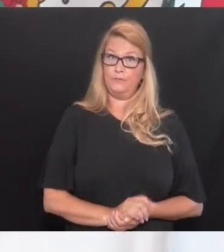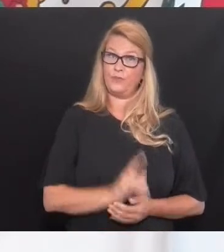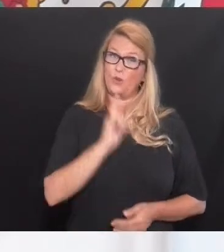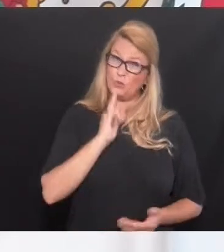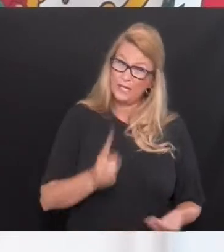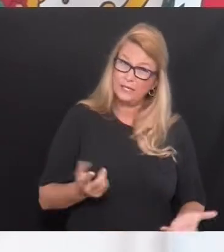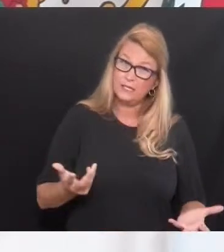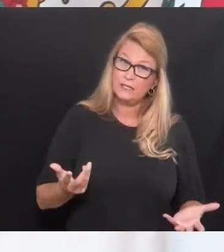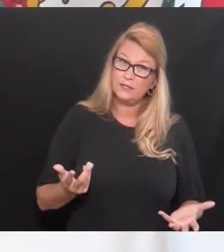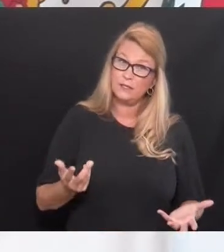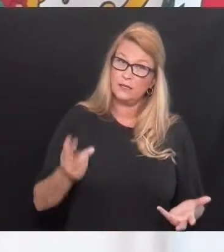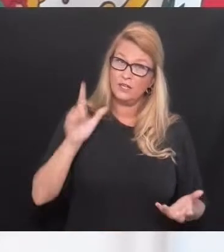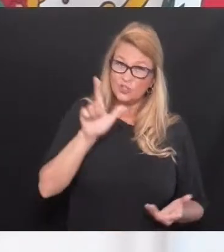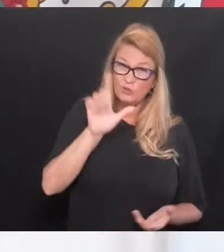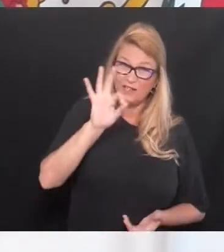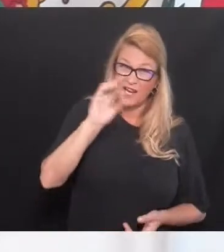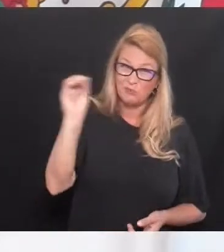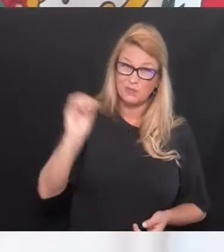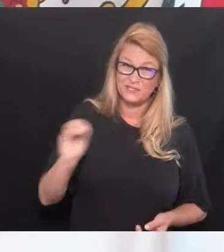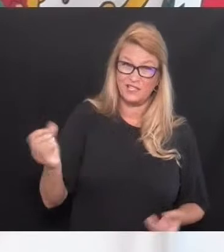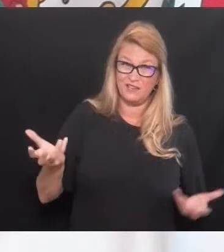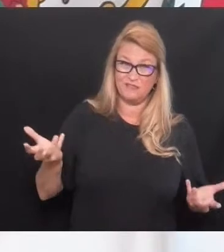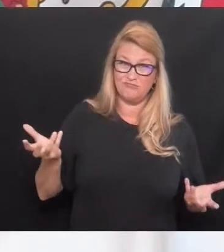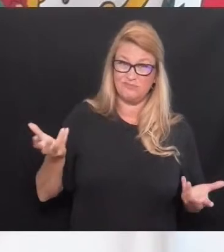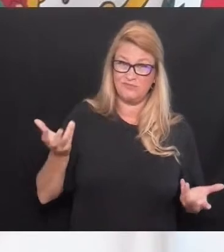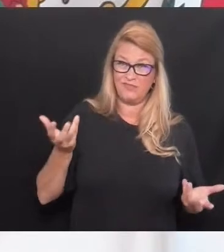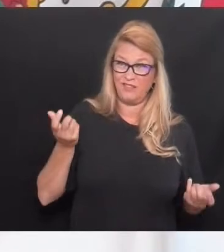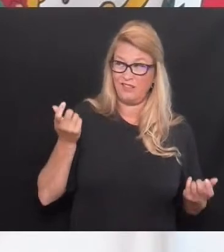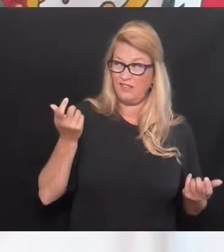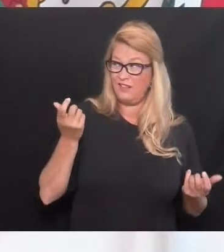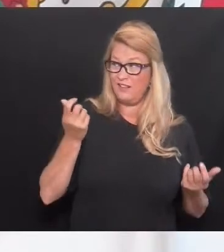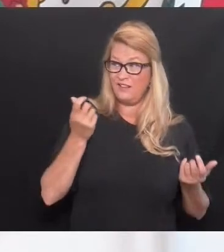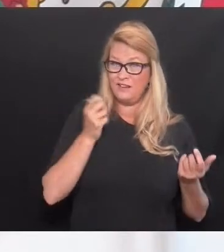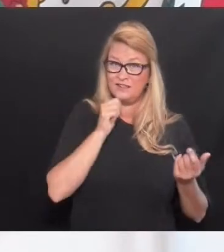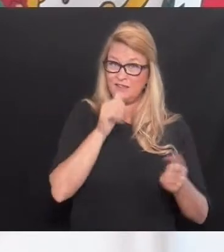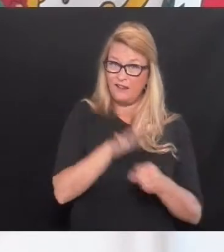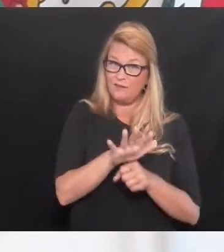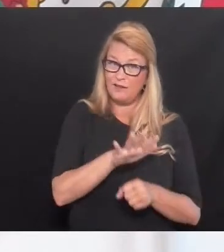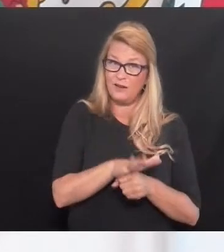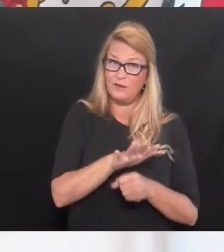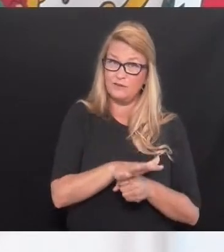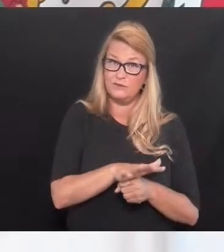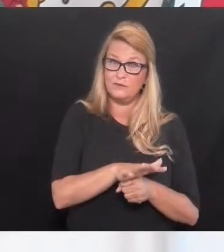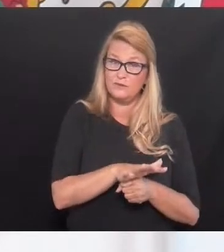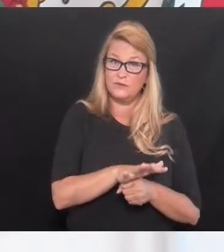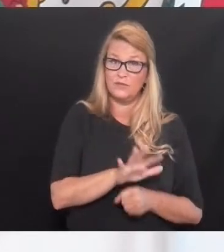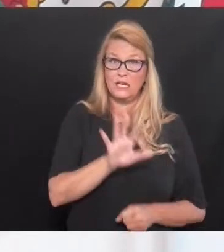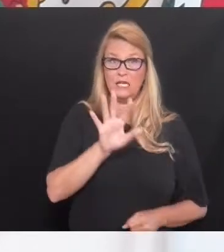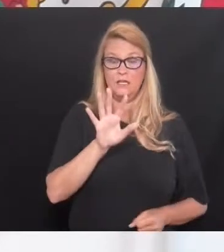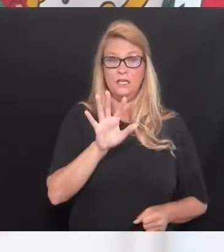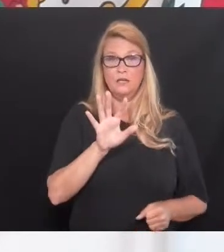really? 29%, that's it? And